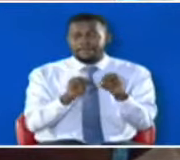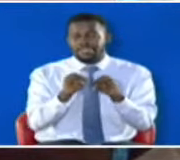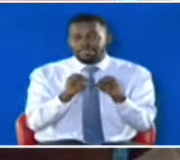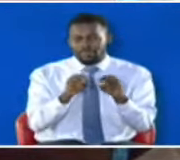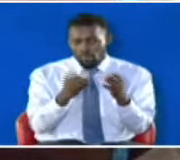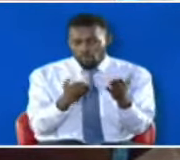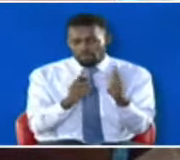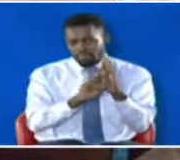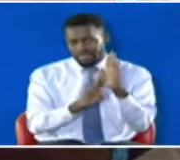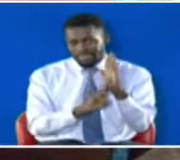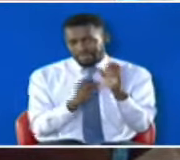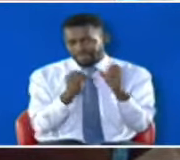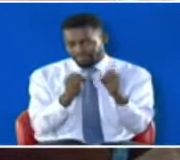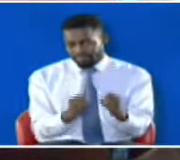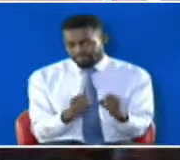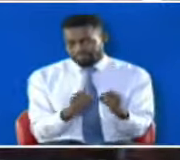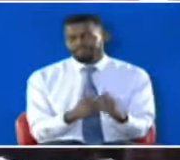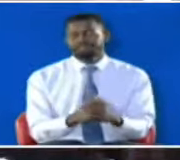with floods.